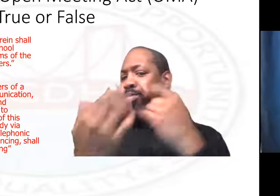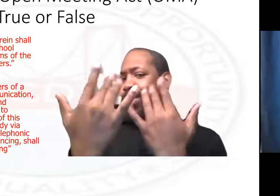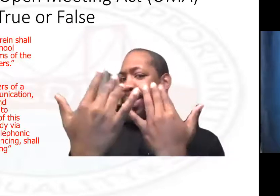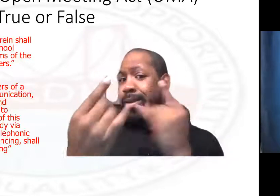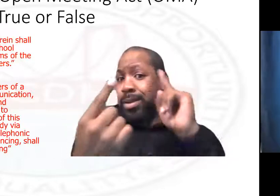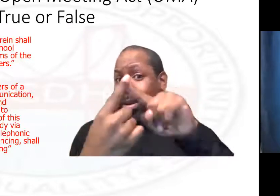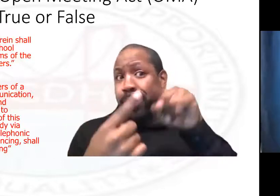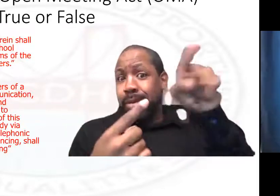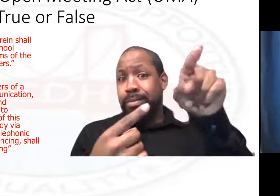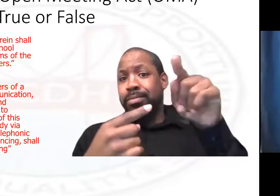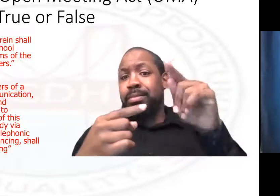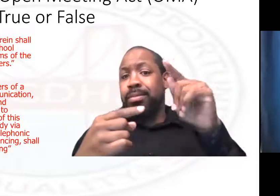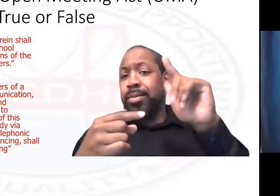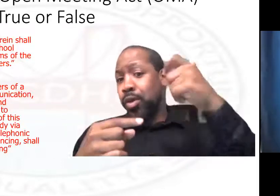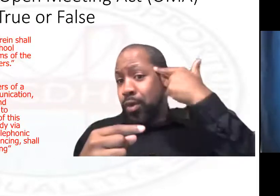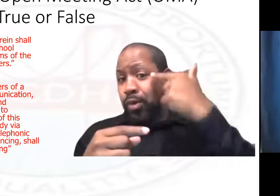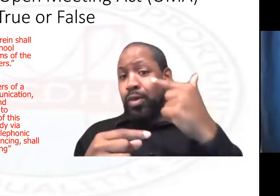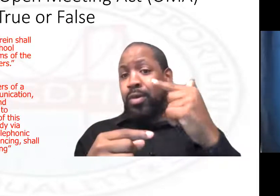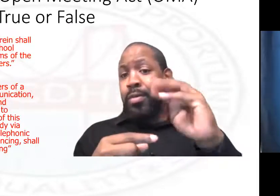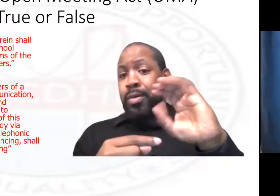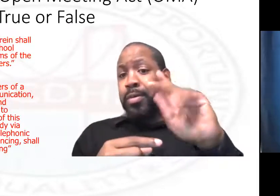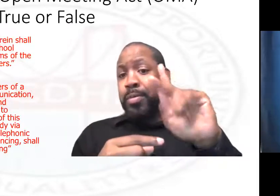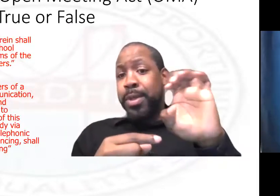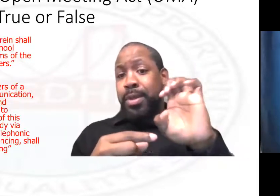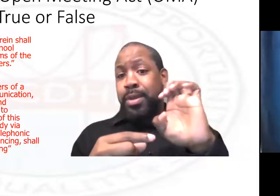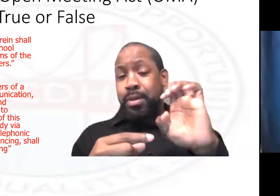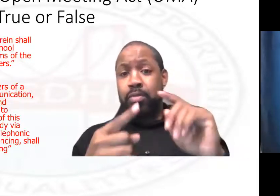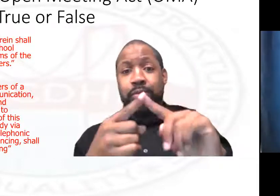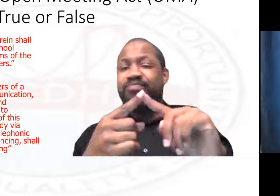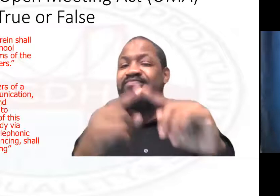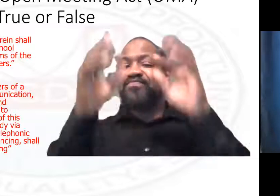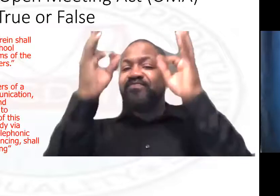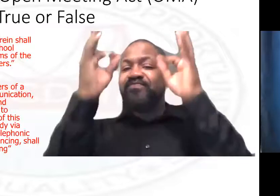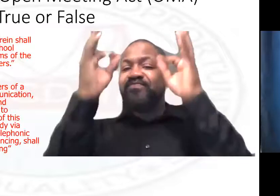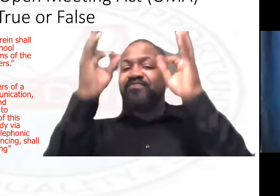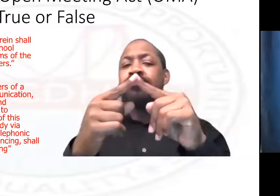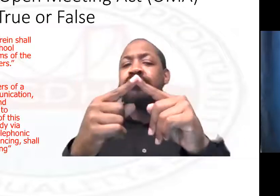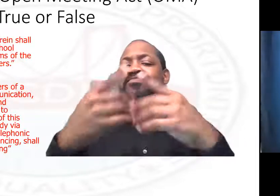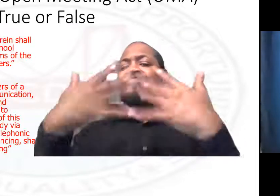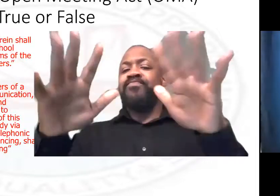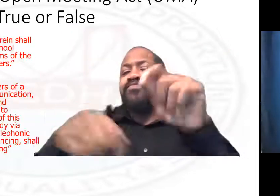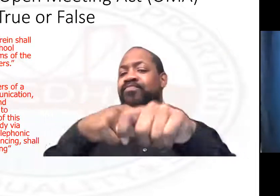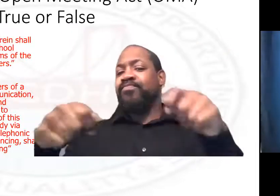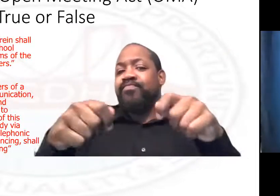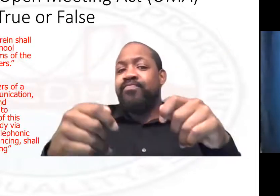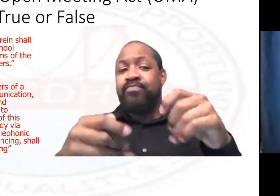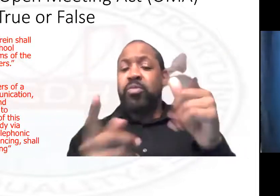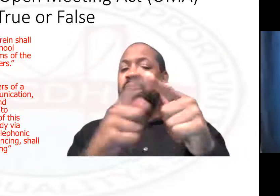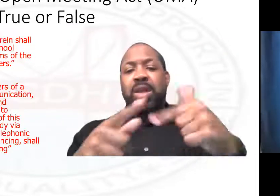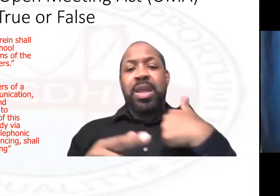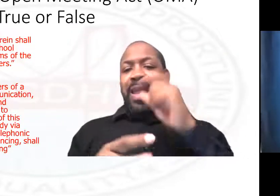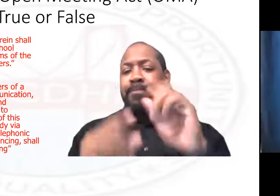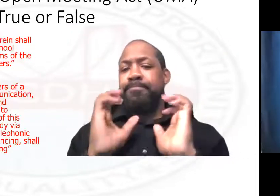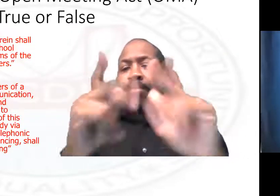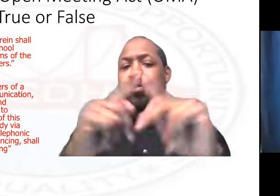allowed, but there is an exception right now under COVID, under the governor's executive order. So